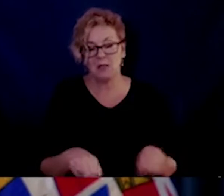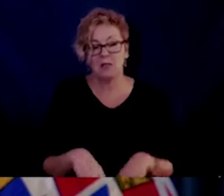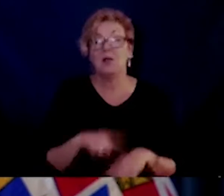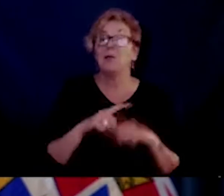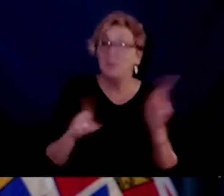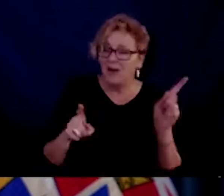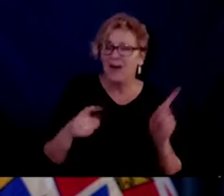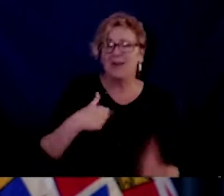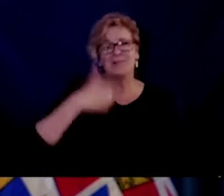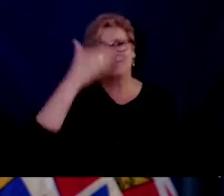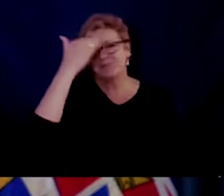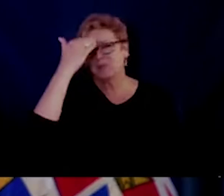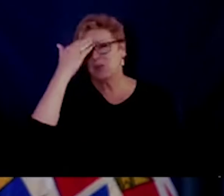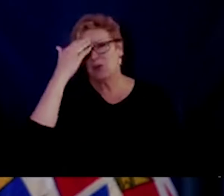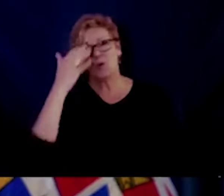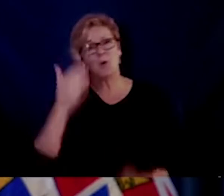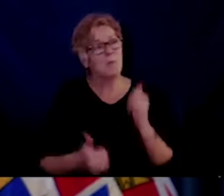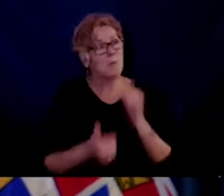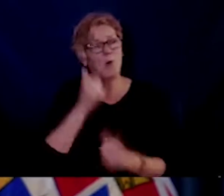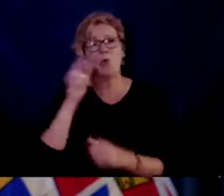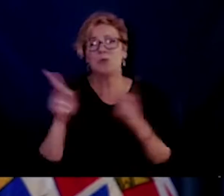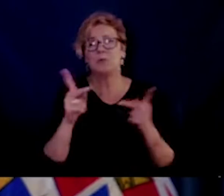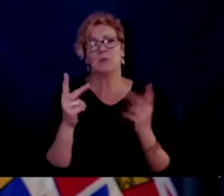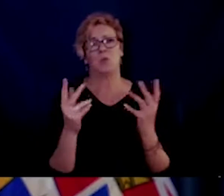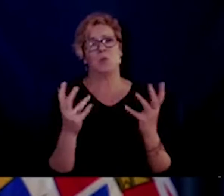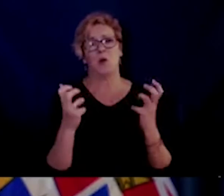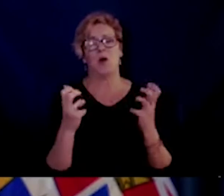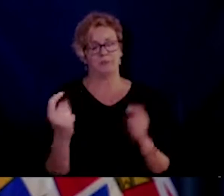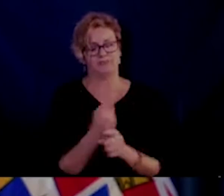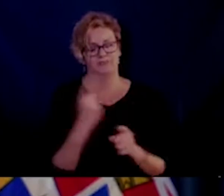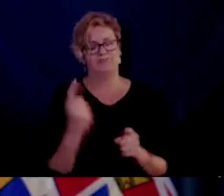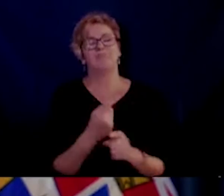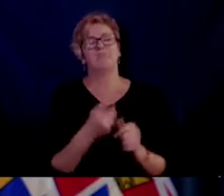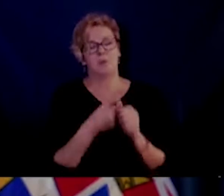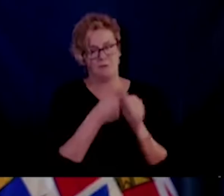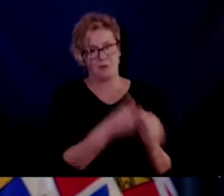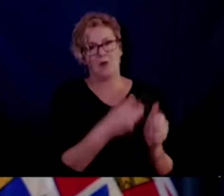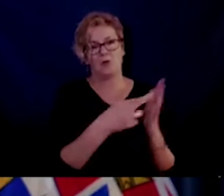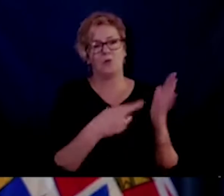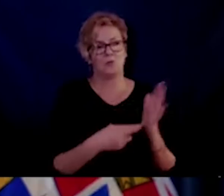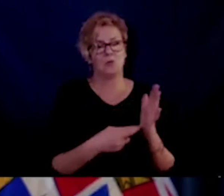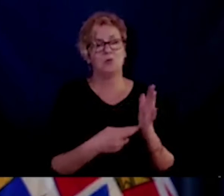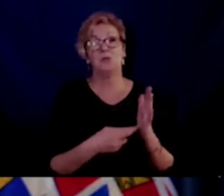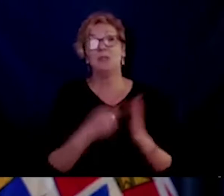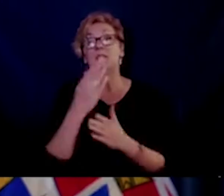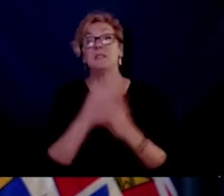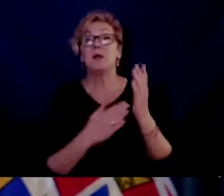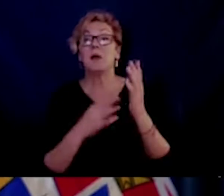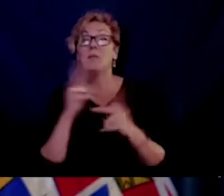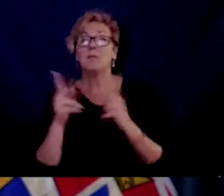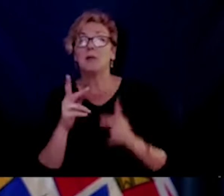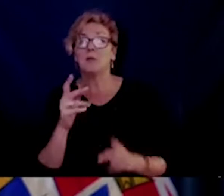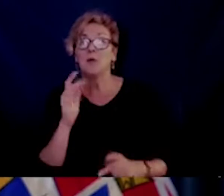have intentionally tried to skirt the rules. It's mostly, we get this sense of complacency that it's okay, that the rules say